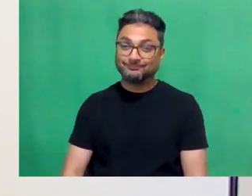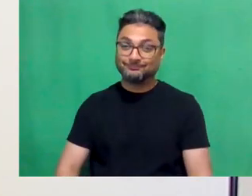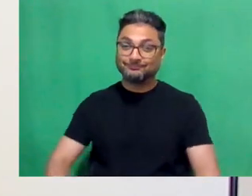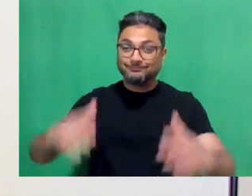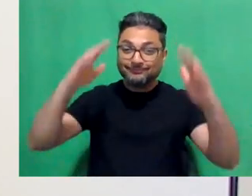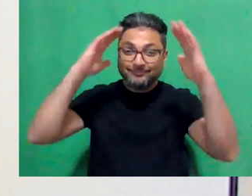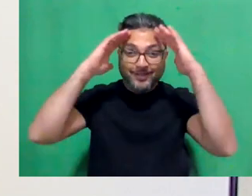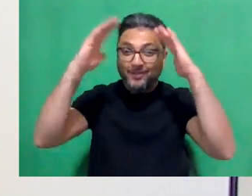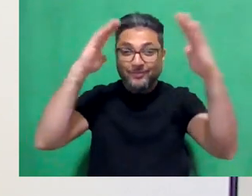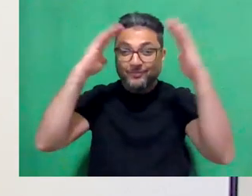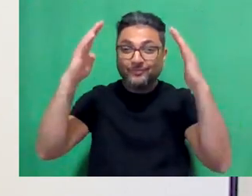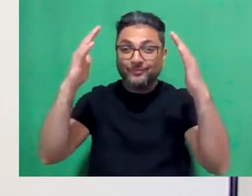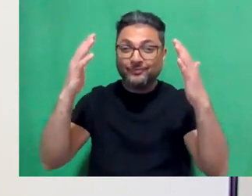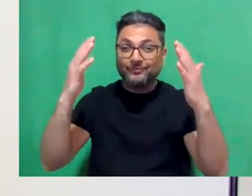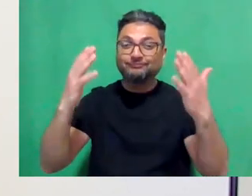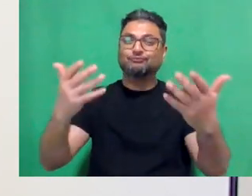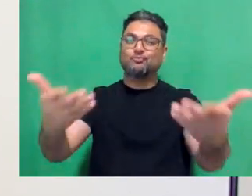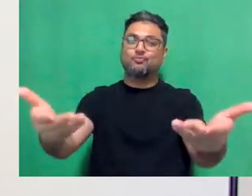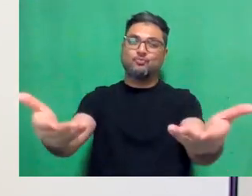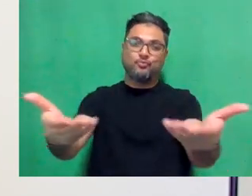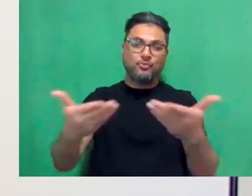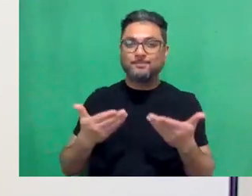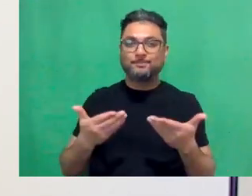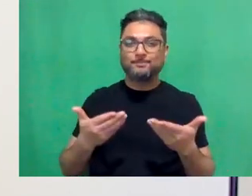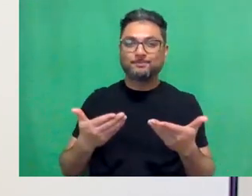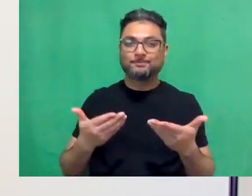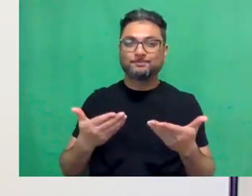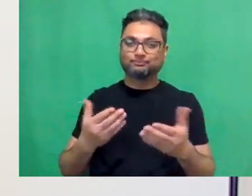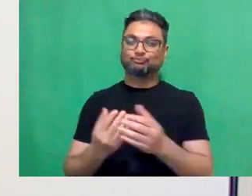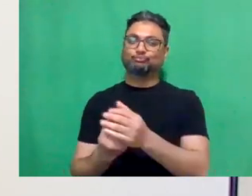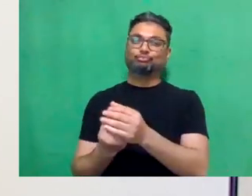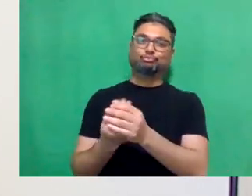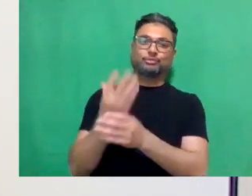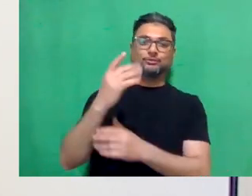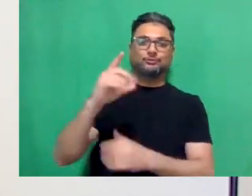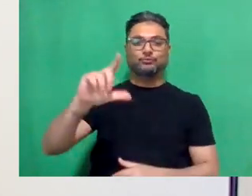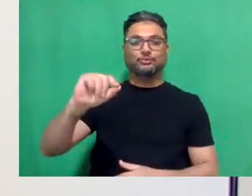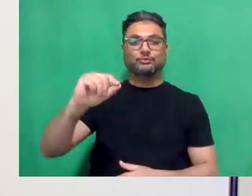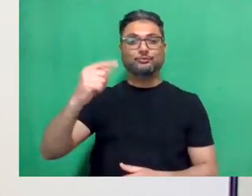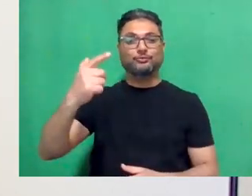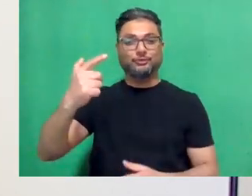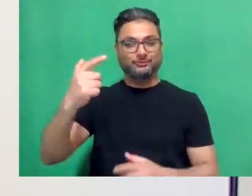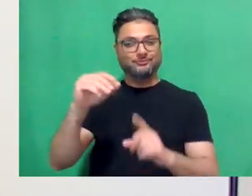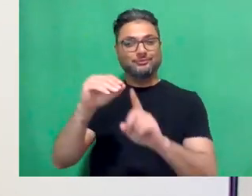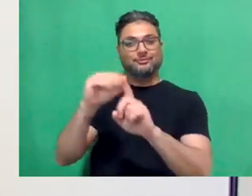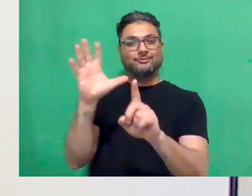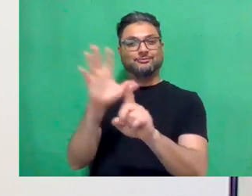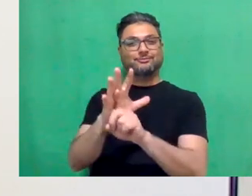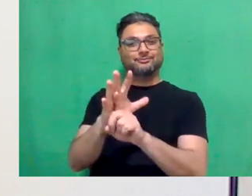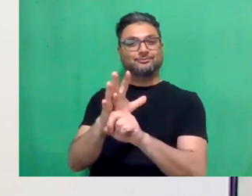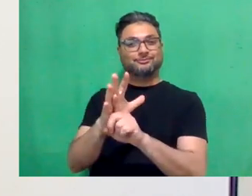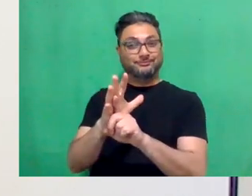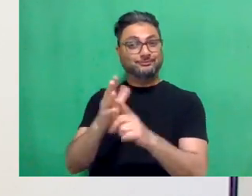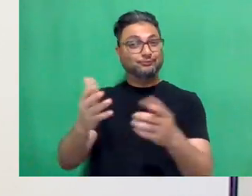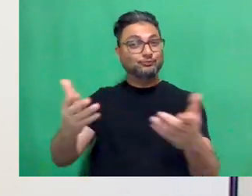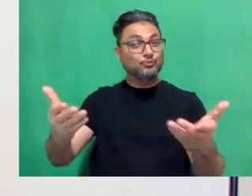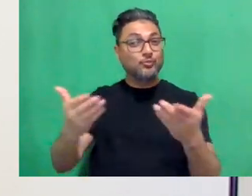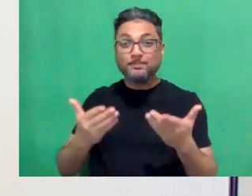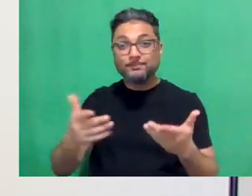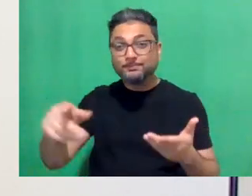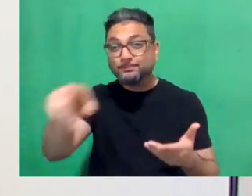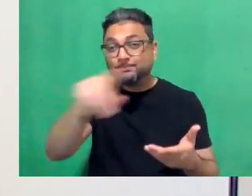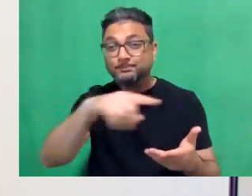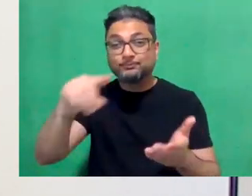Hello everyone, and welcome to the Spring 2021 orientation. Welcome to all the new and